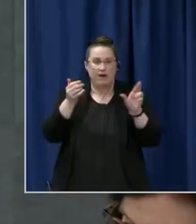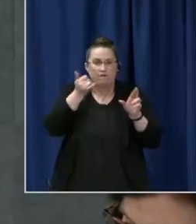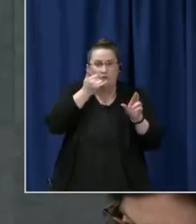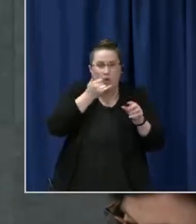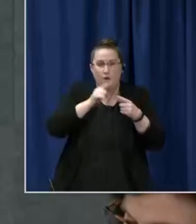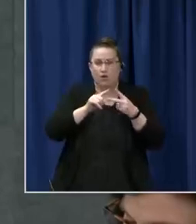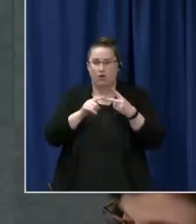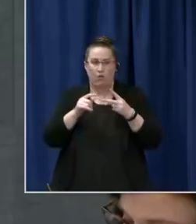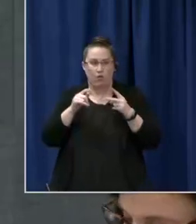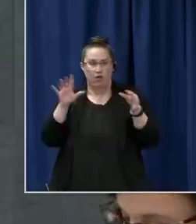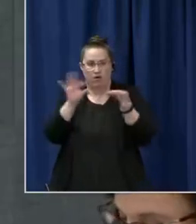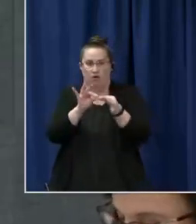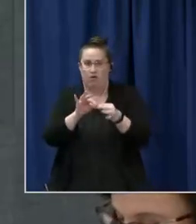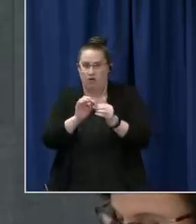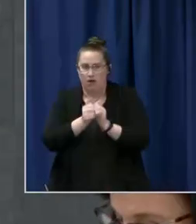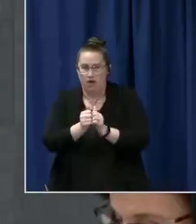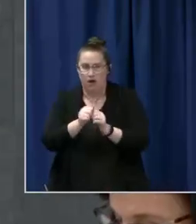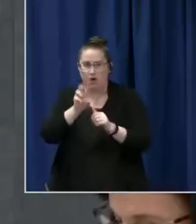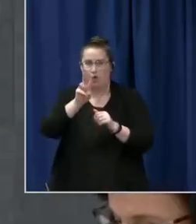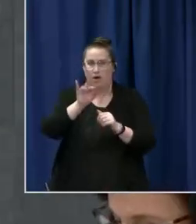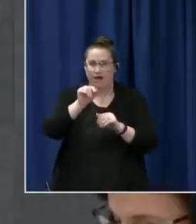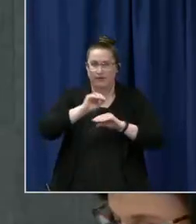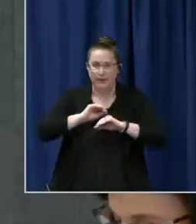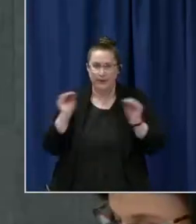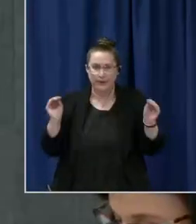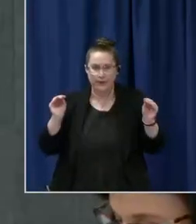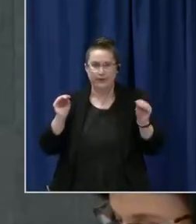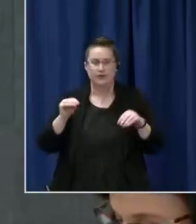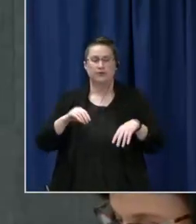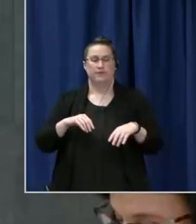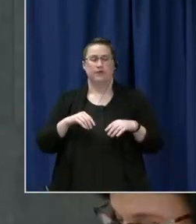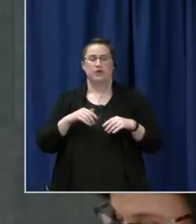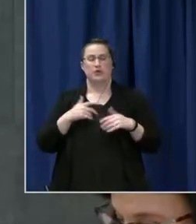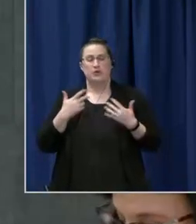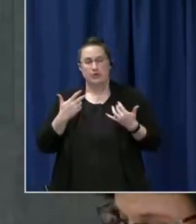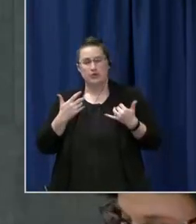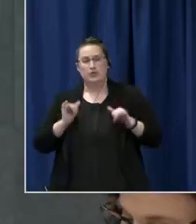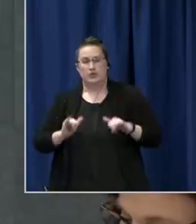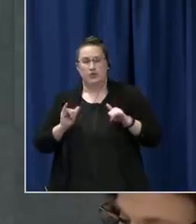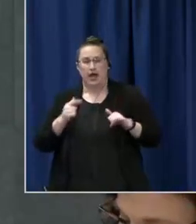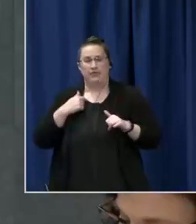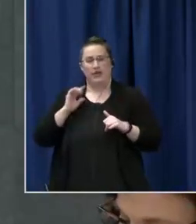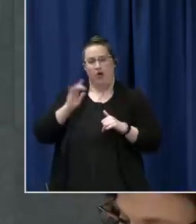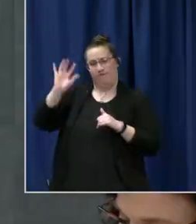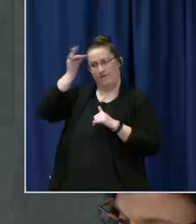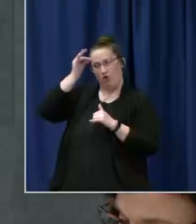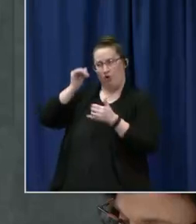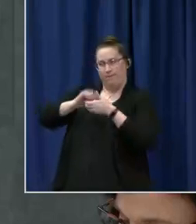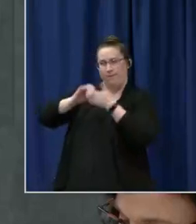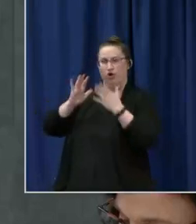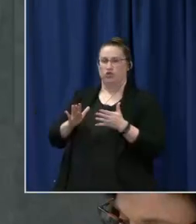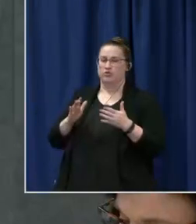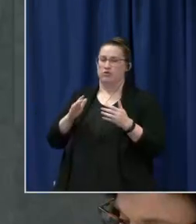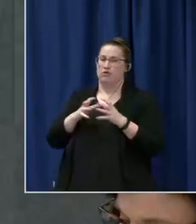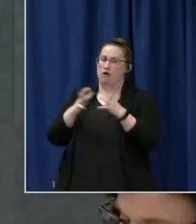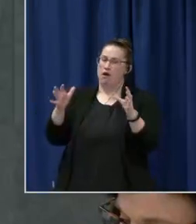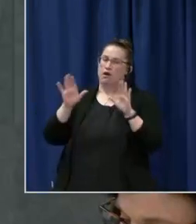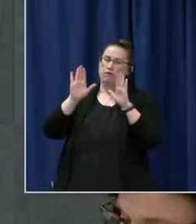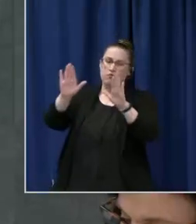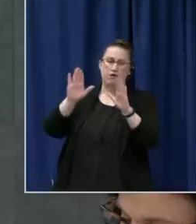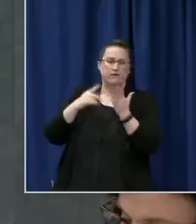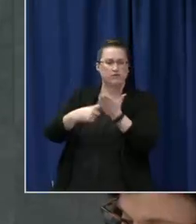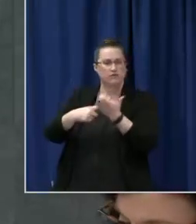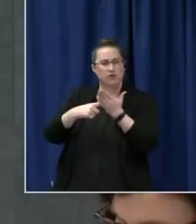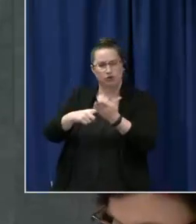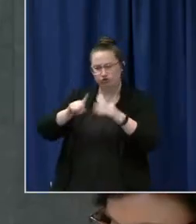line connection, or a Wi-Fi connection for that device. So I think our federal partners are having great discussions to